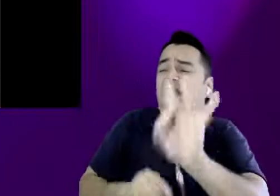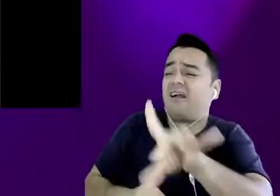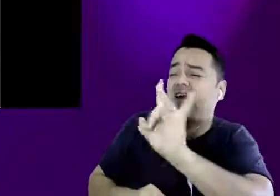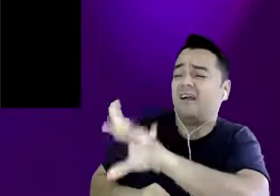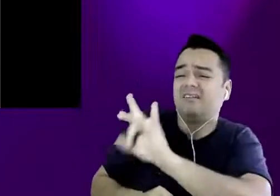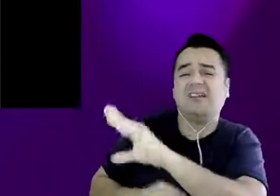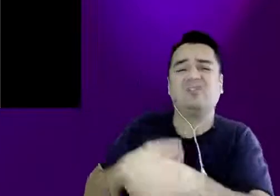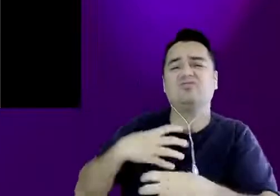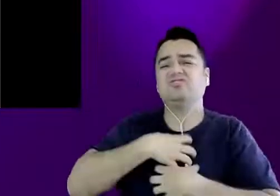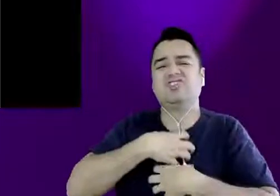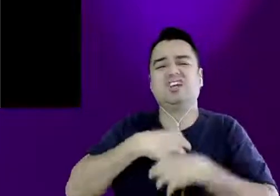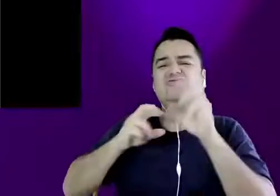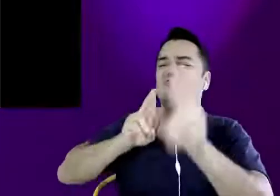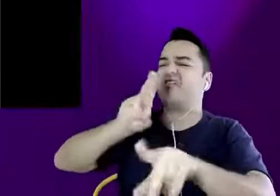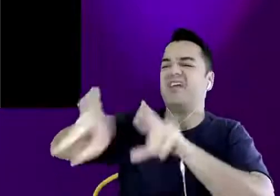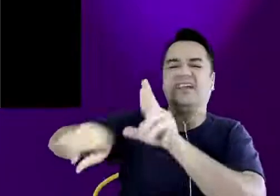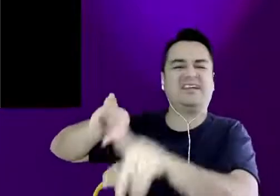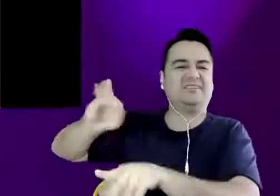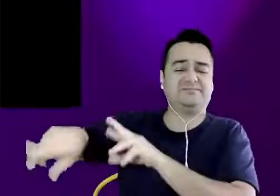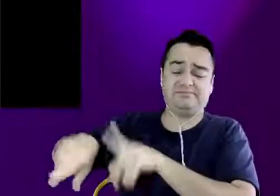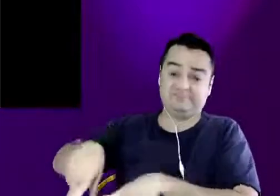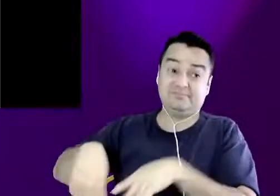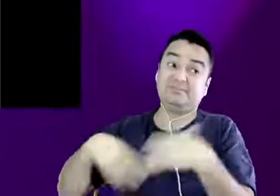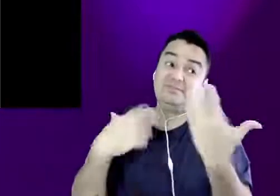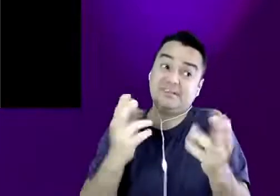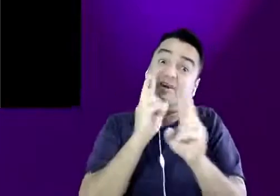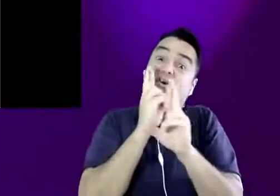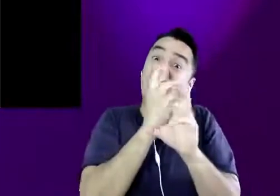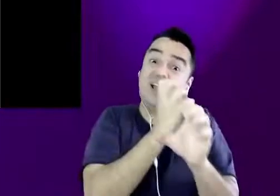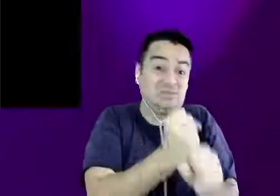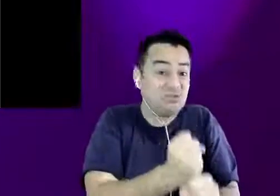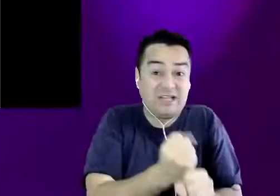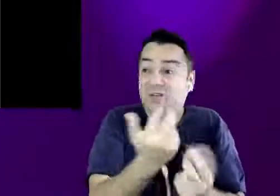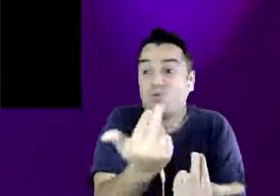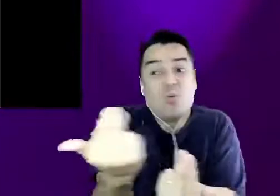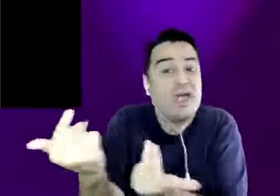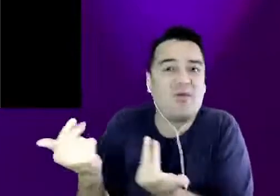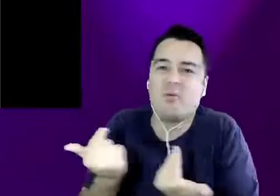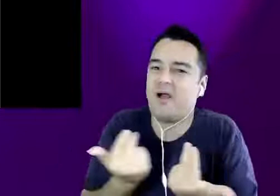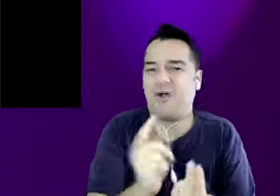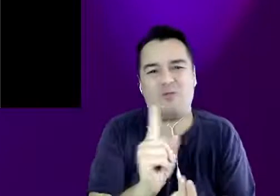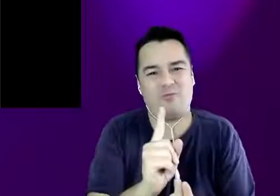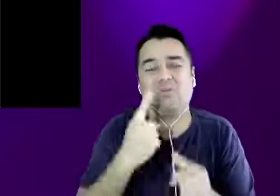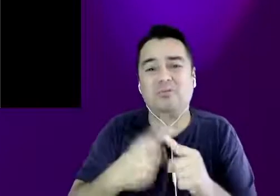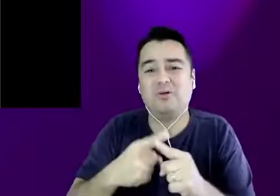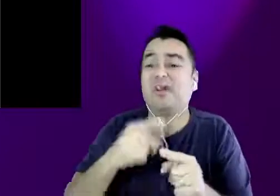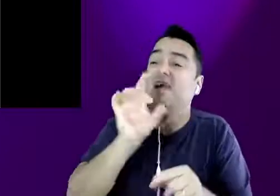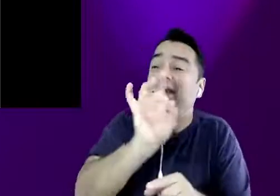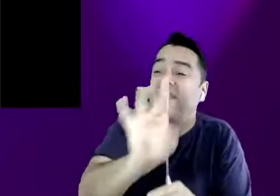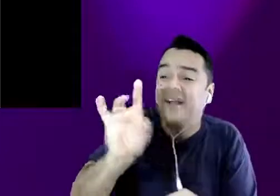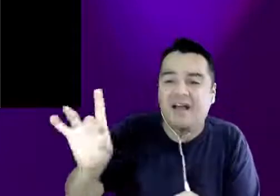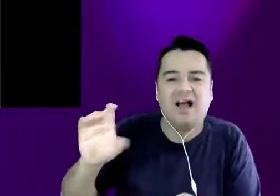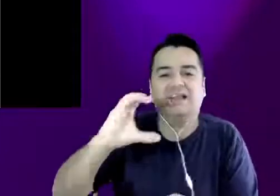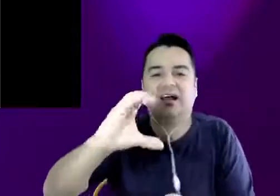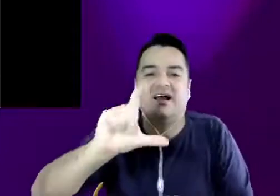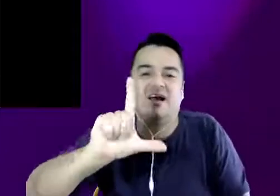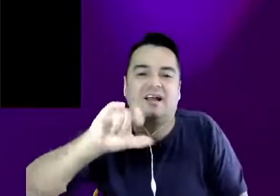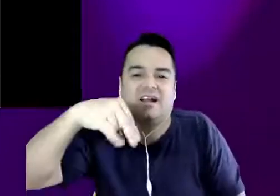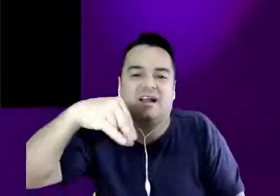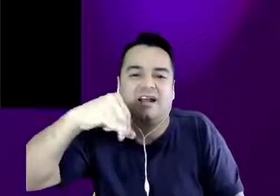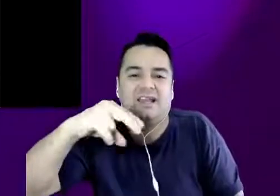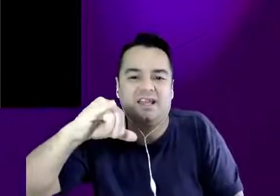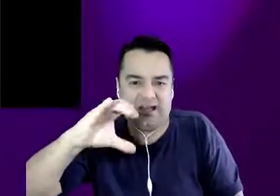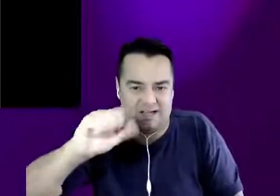results are not reproducible. And you cannot have a colleague that is talking to a couple or to